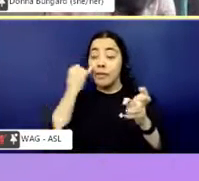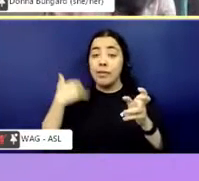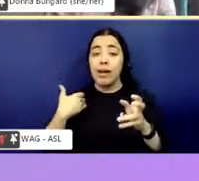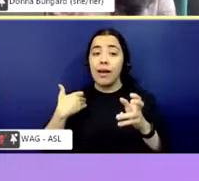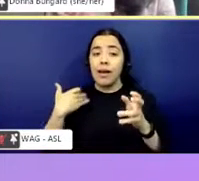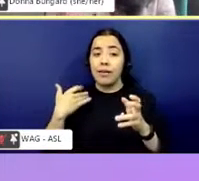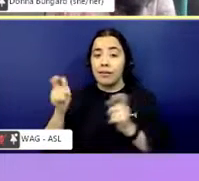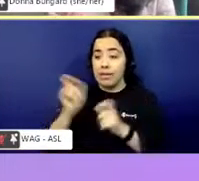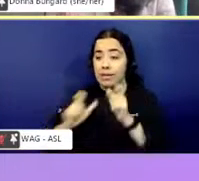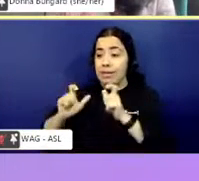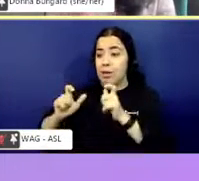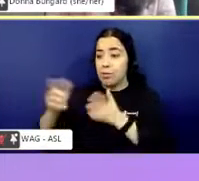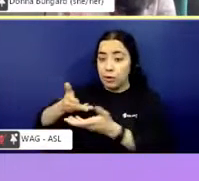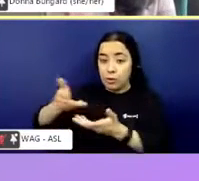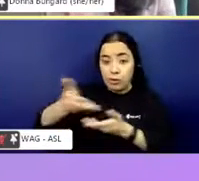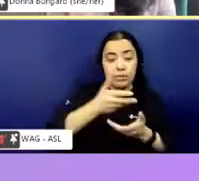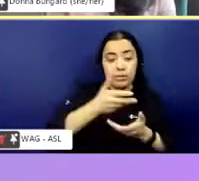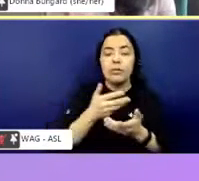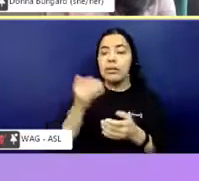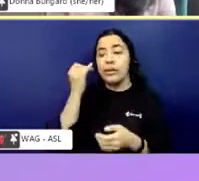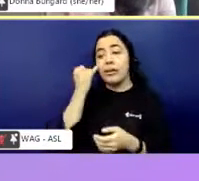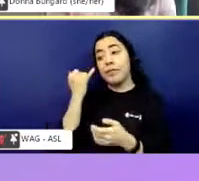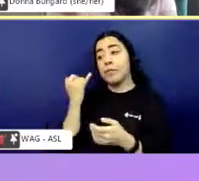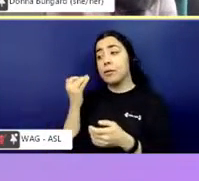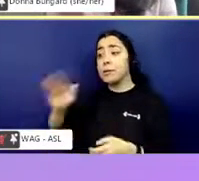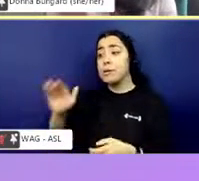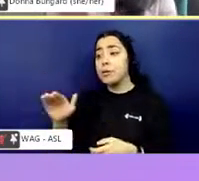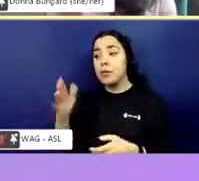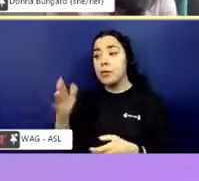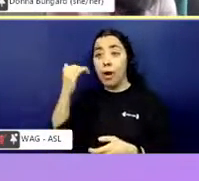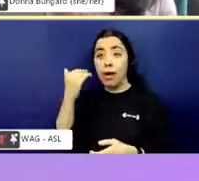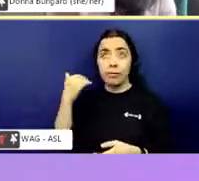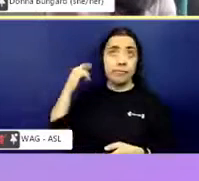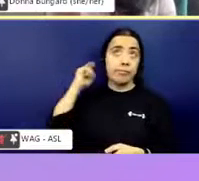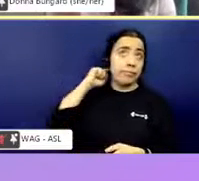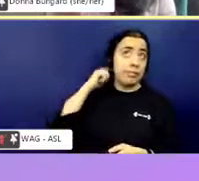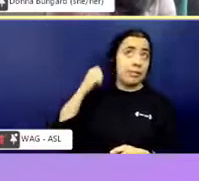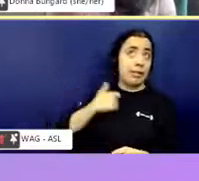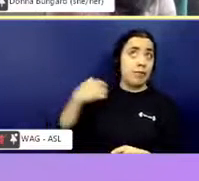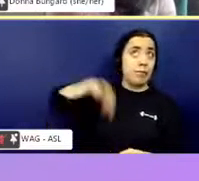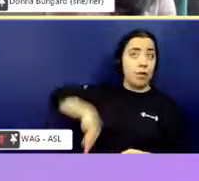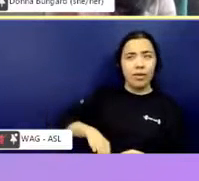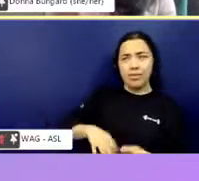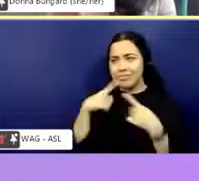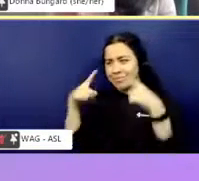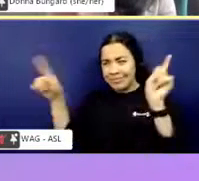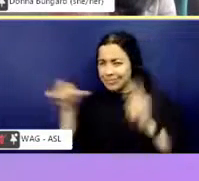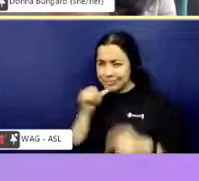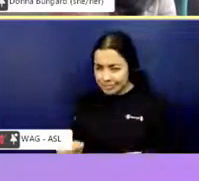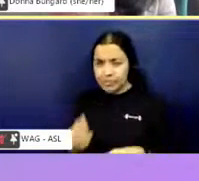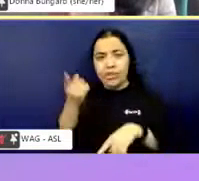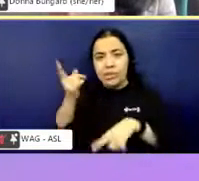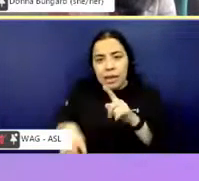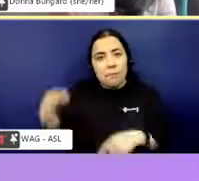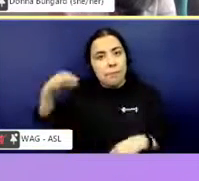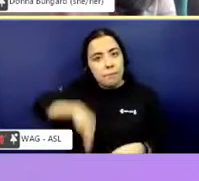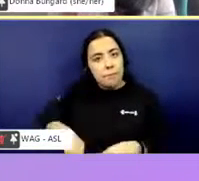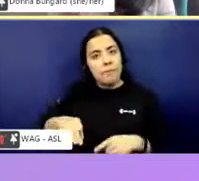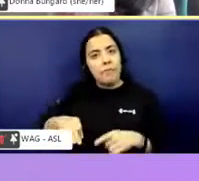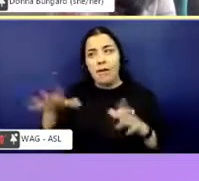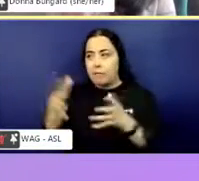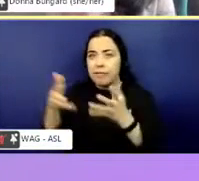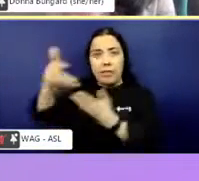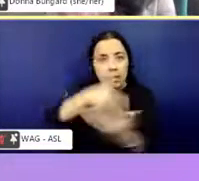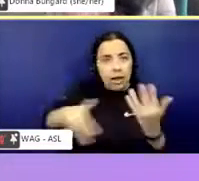with the sole intention of getting something, we won't succeed. We can't pursue the benefits of networks. The benefits